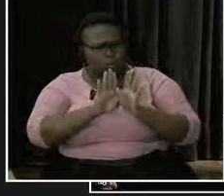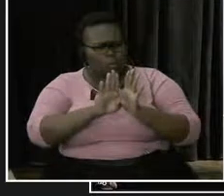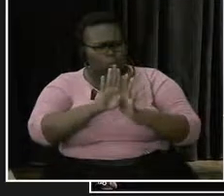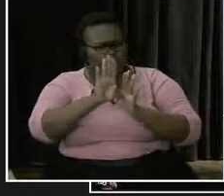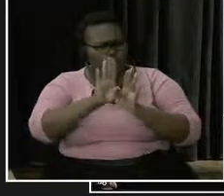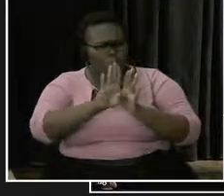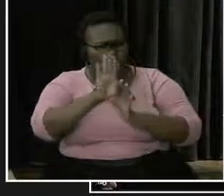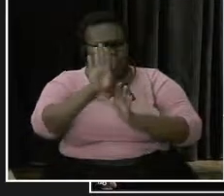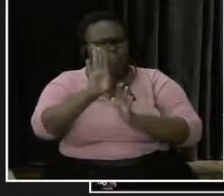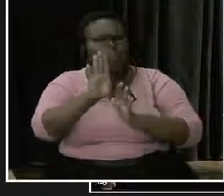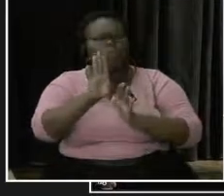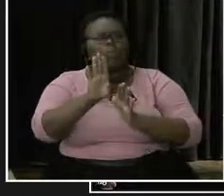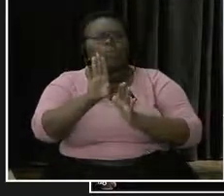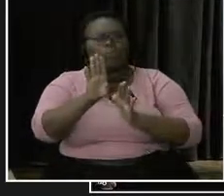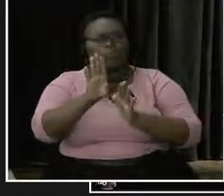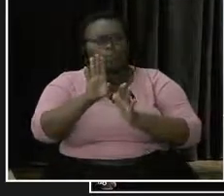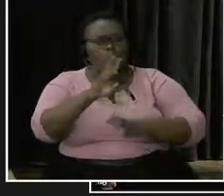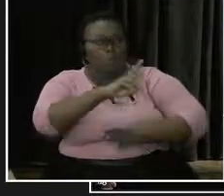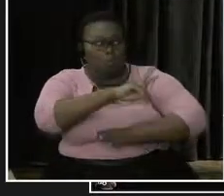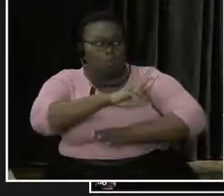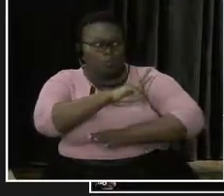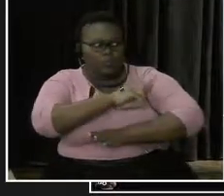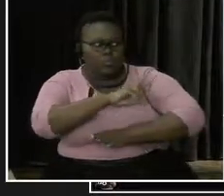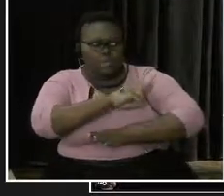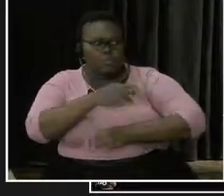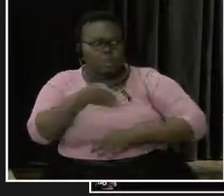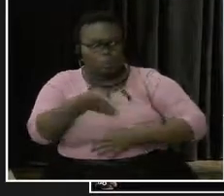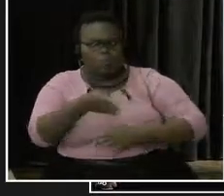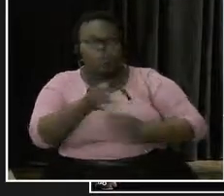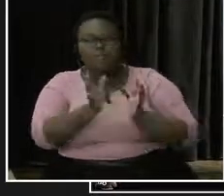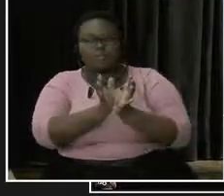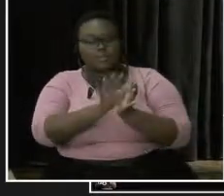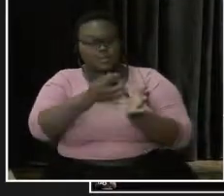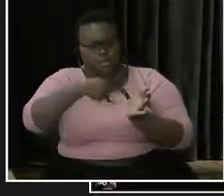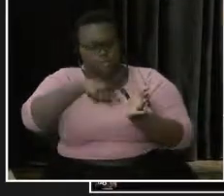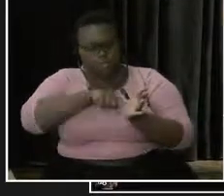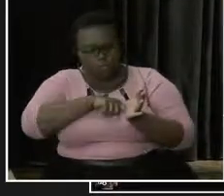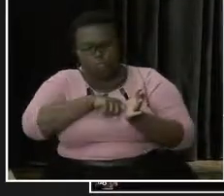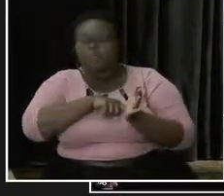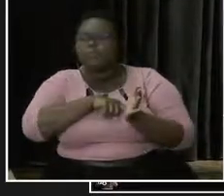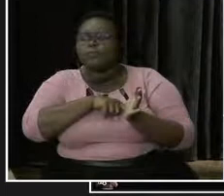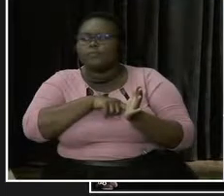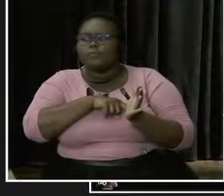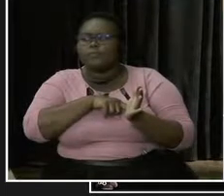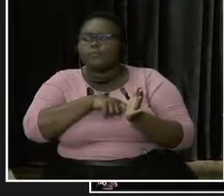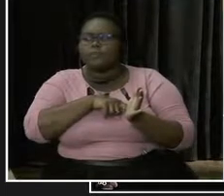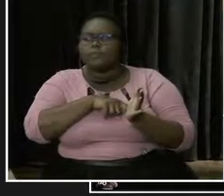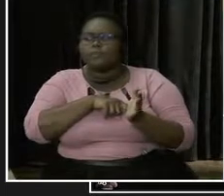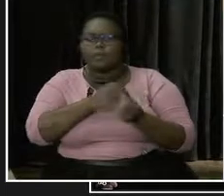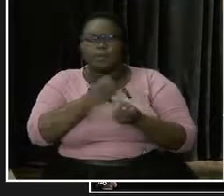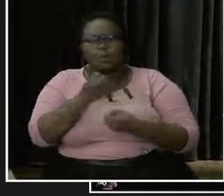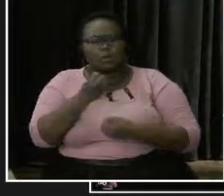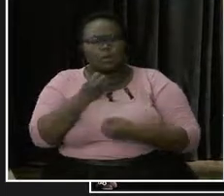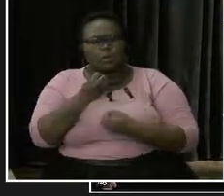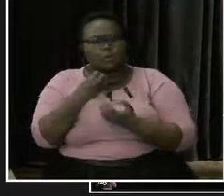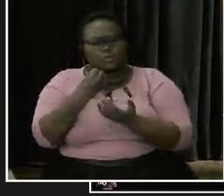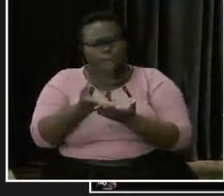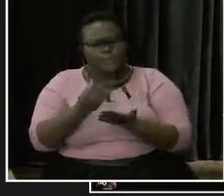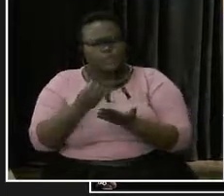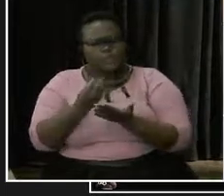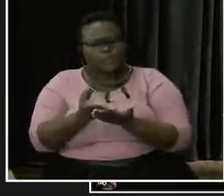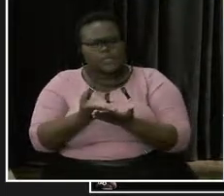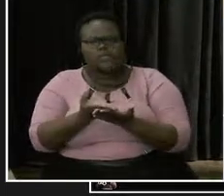attendance of officials at our meetings, the timely submission of requested reports, and